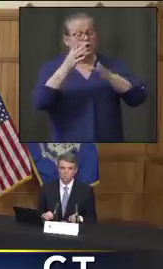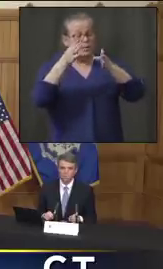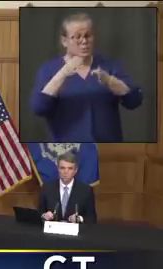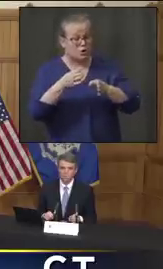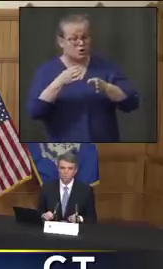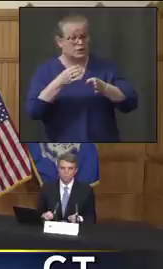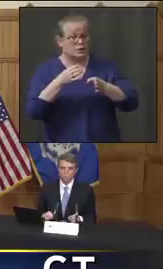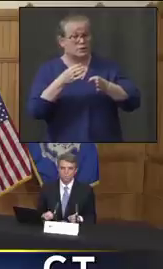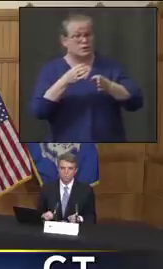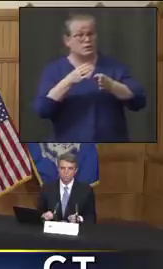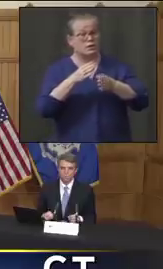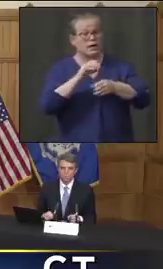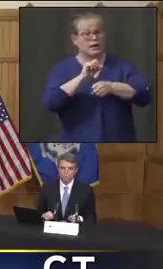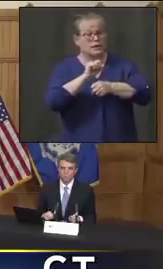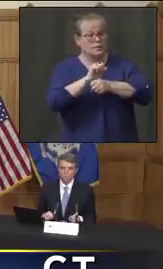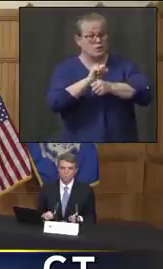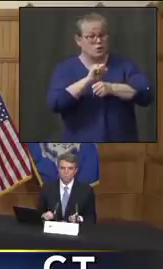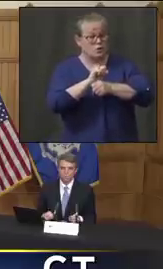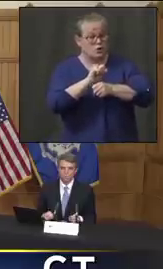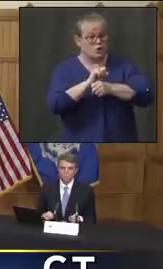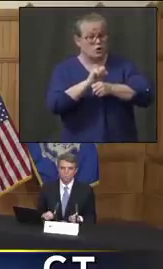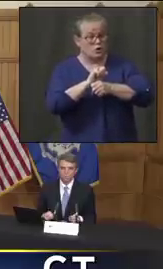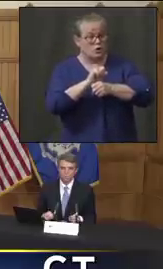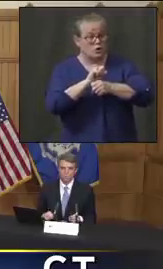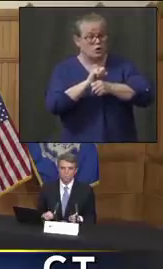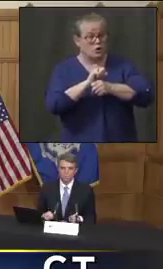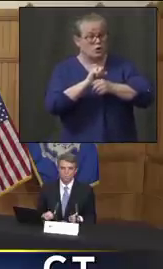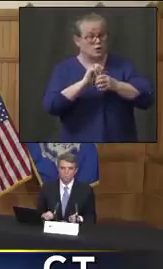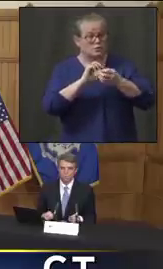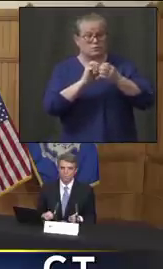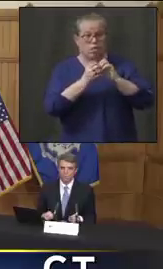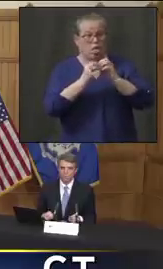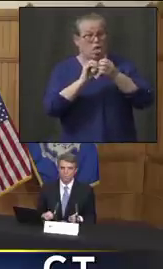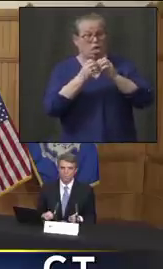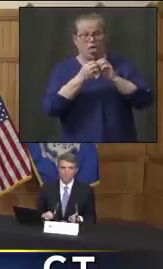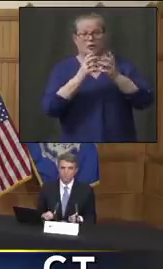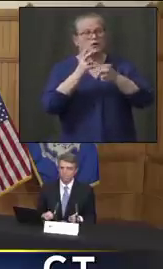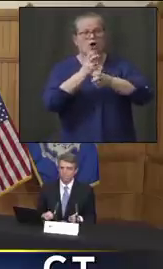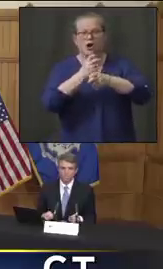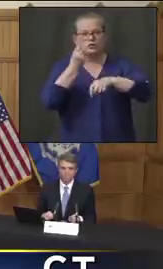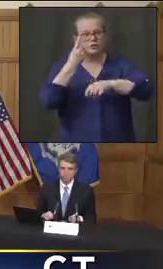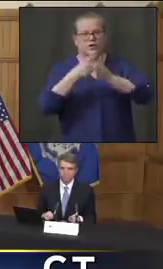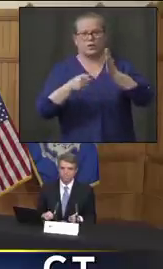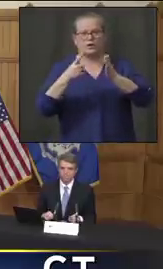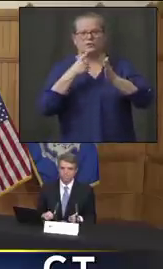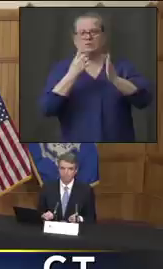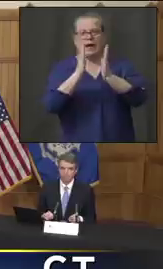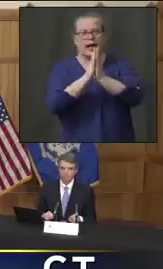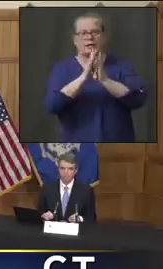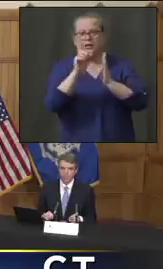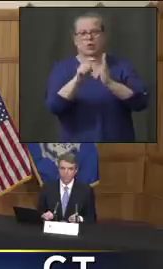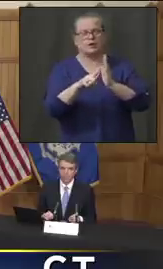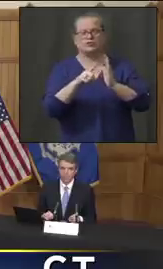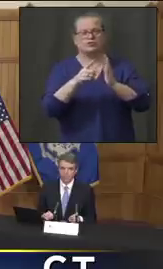open the state? And I also have another question. I missed some of that. Did anybody get that?